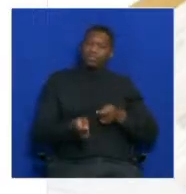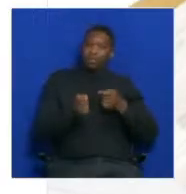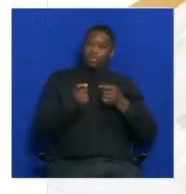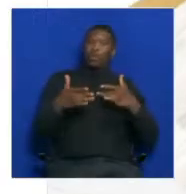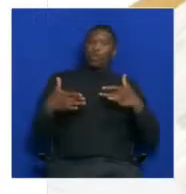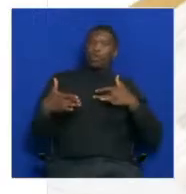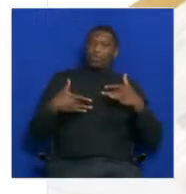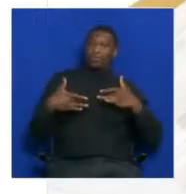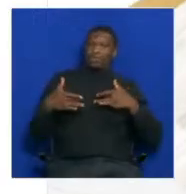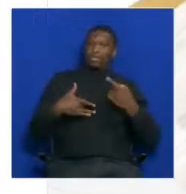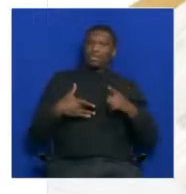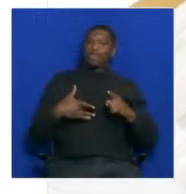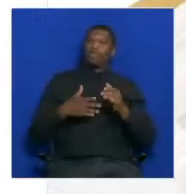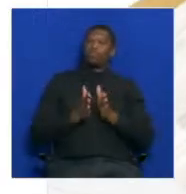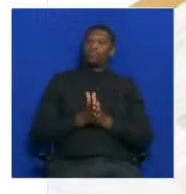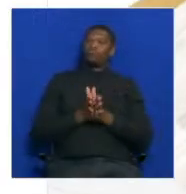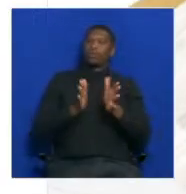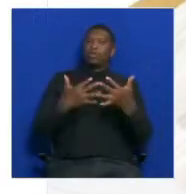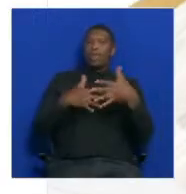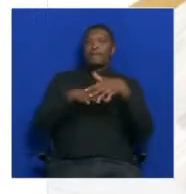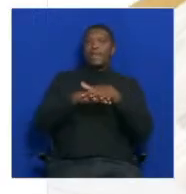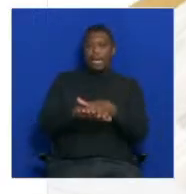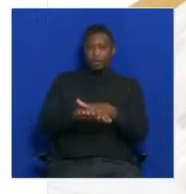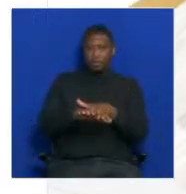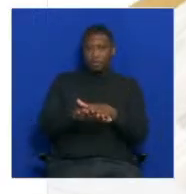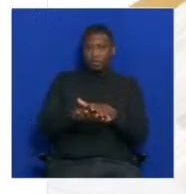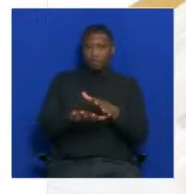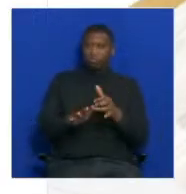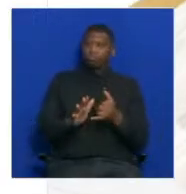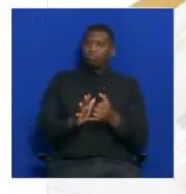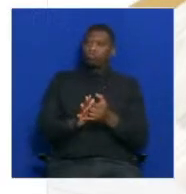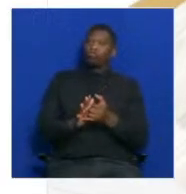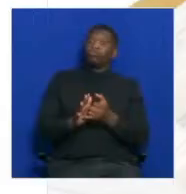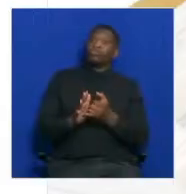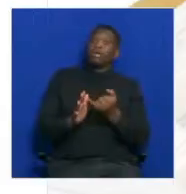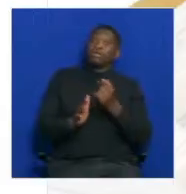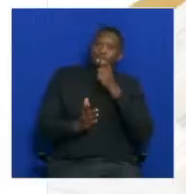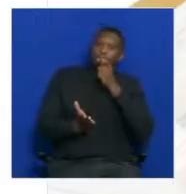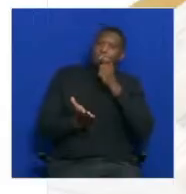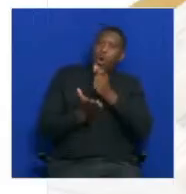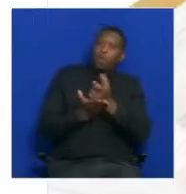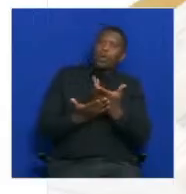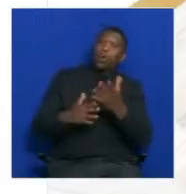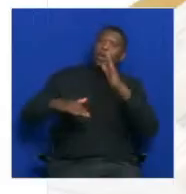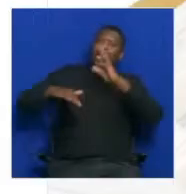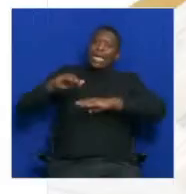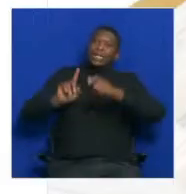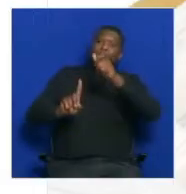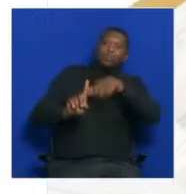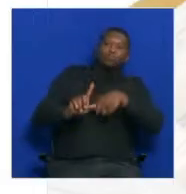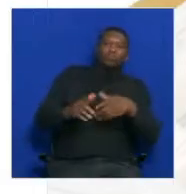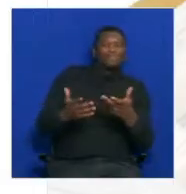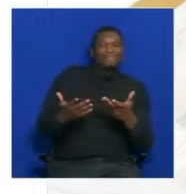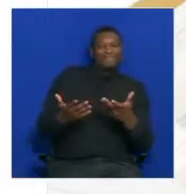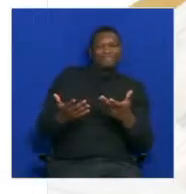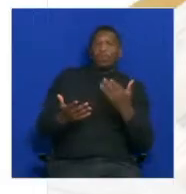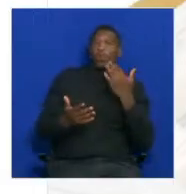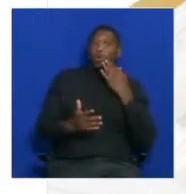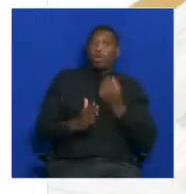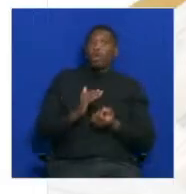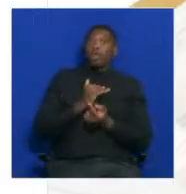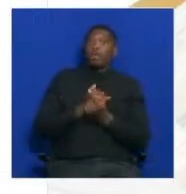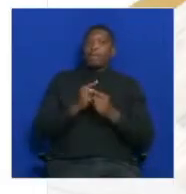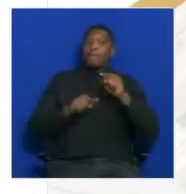and not as a comment on the guilt or innocence of any person. Where a multi-level intake process is bypassed and